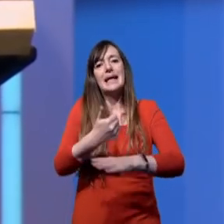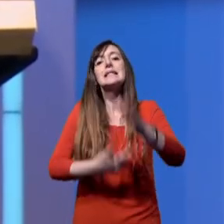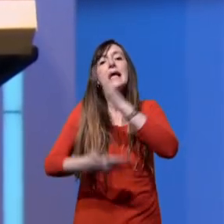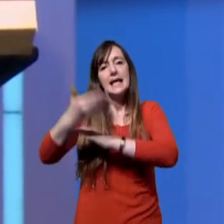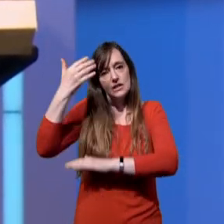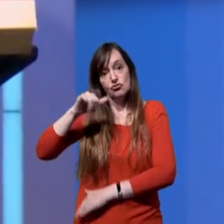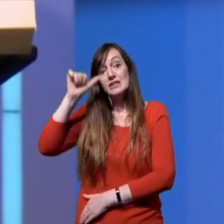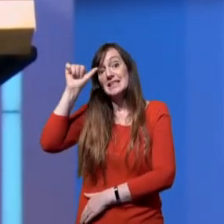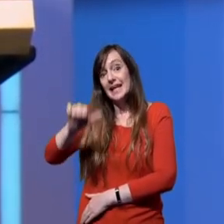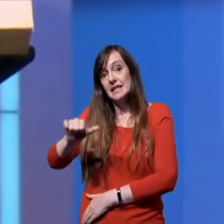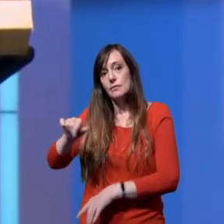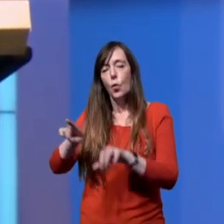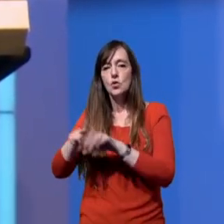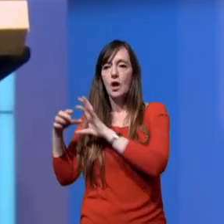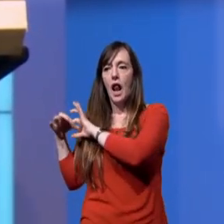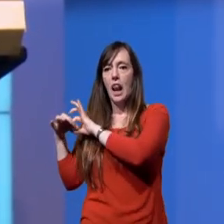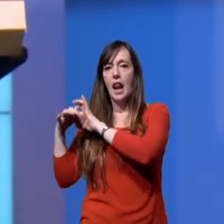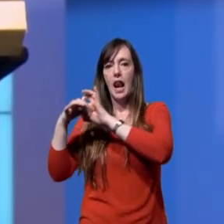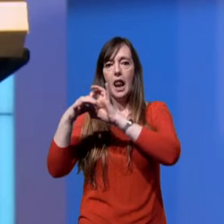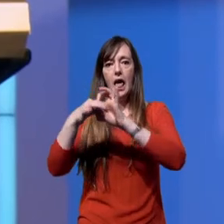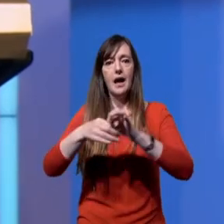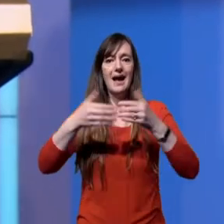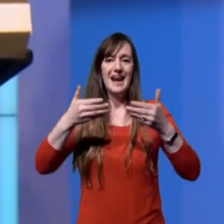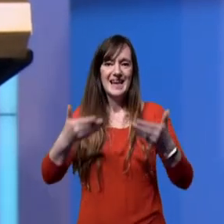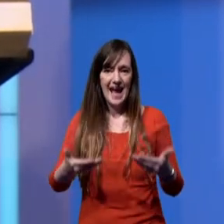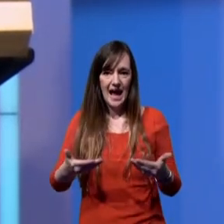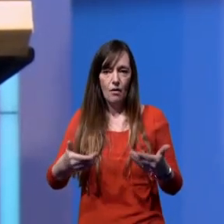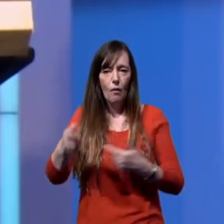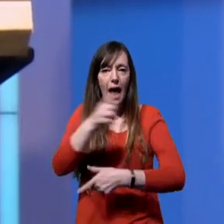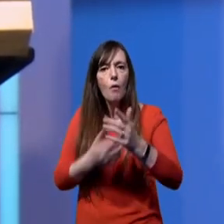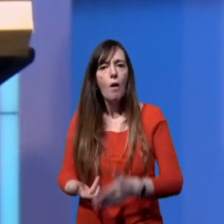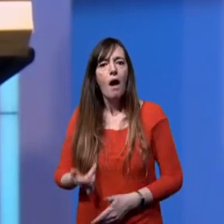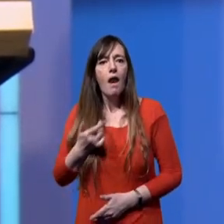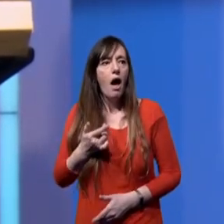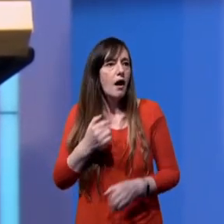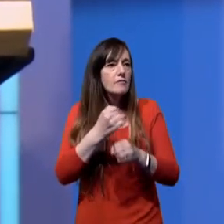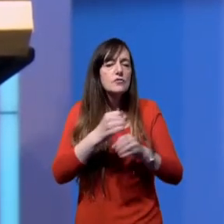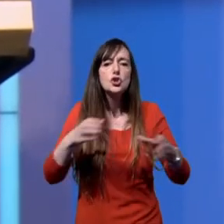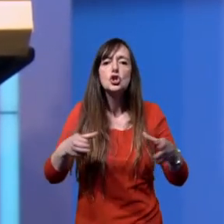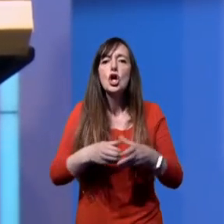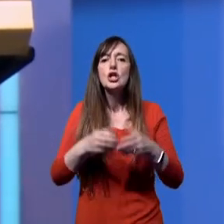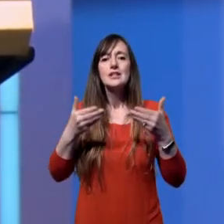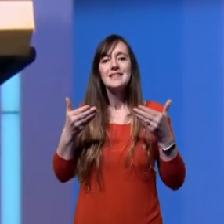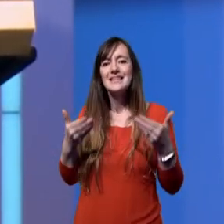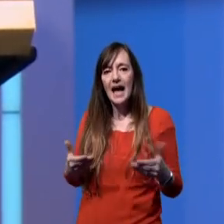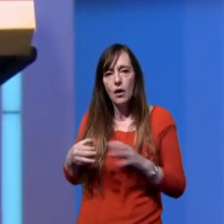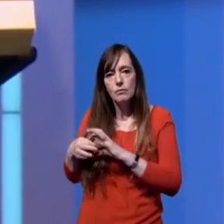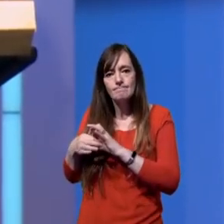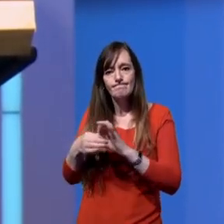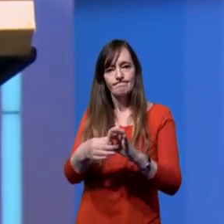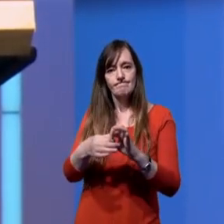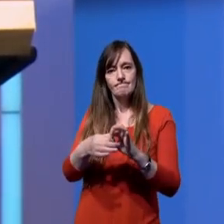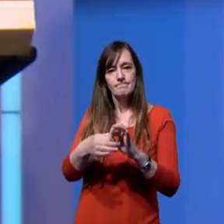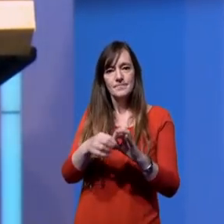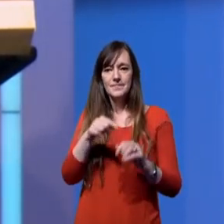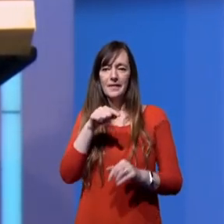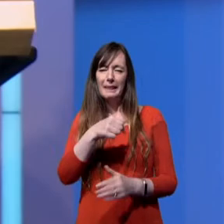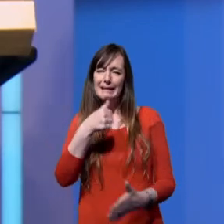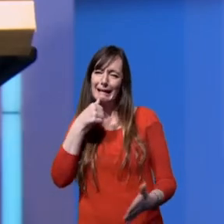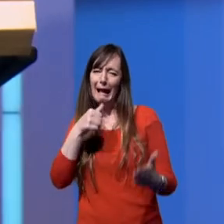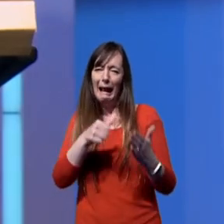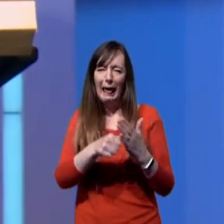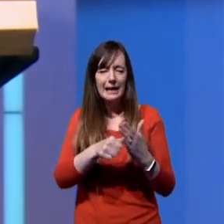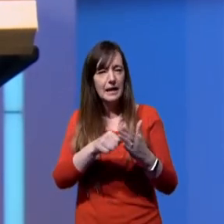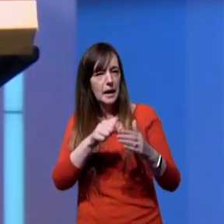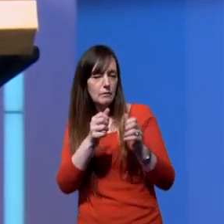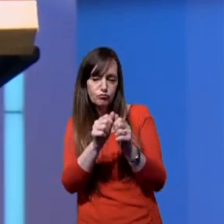then, but our lives and our churches today. And today's letter to Smyrna is a